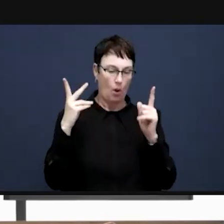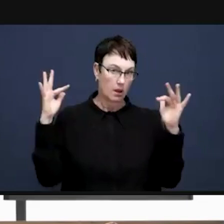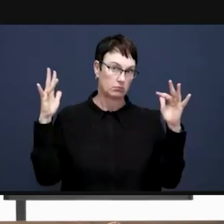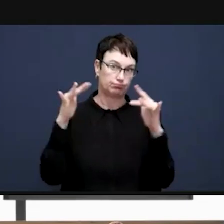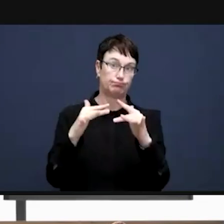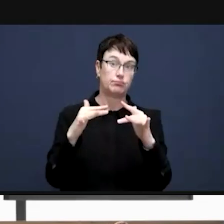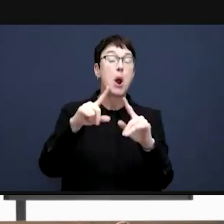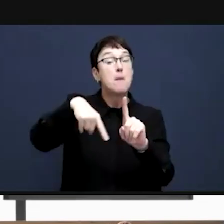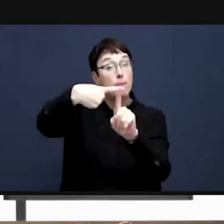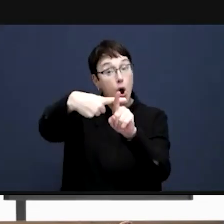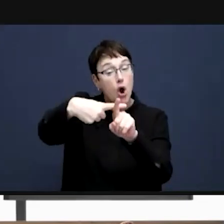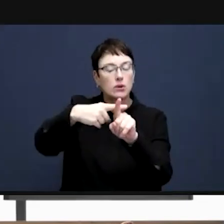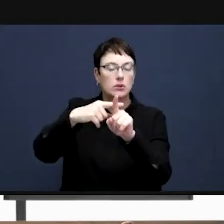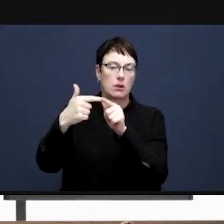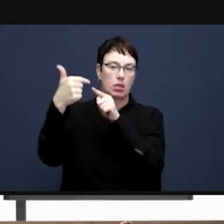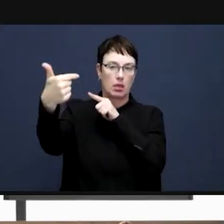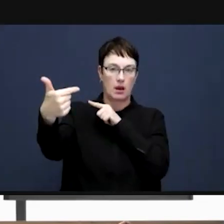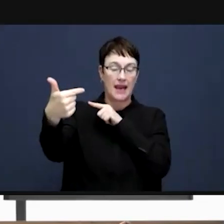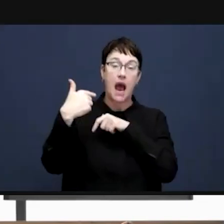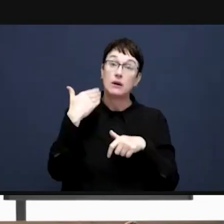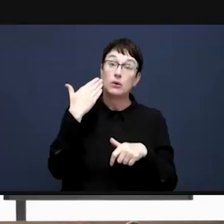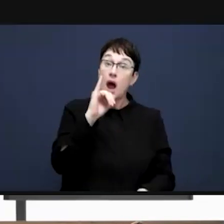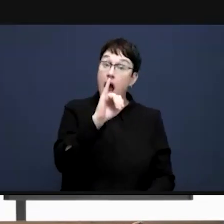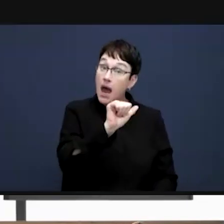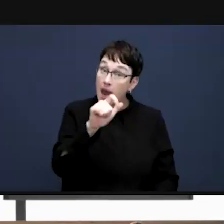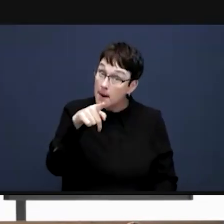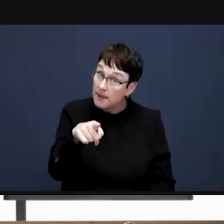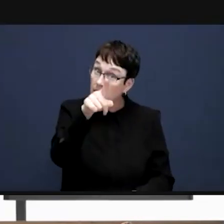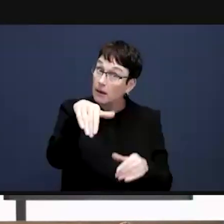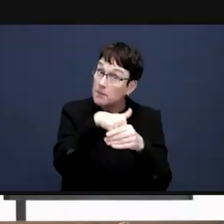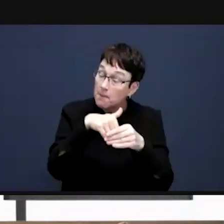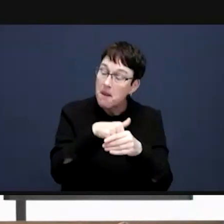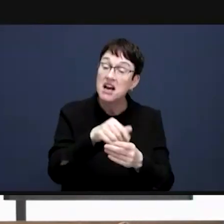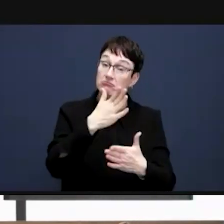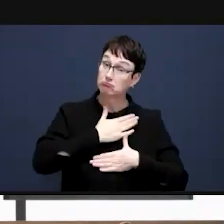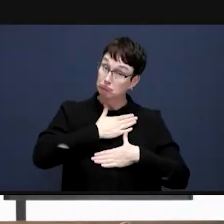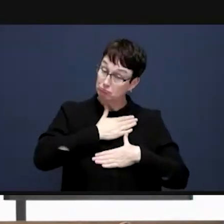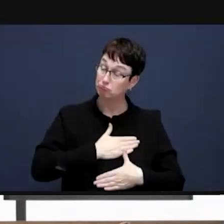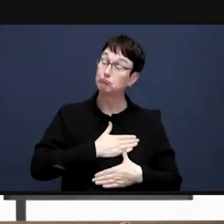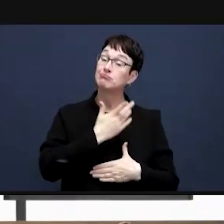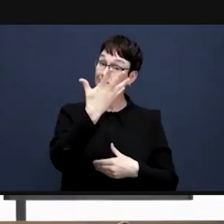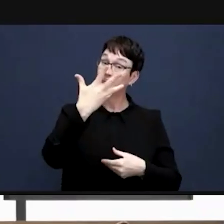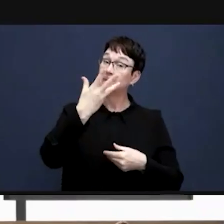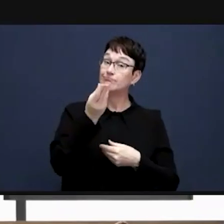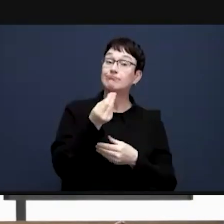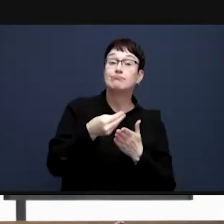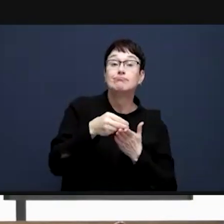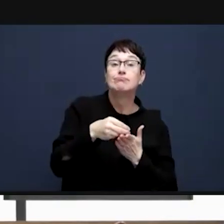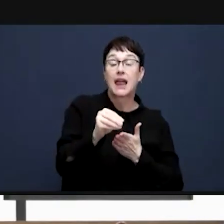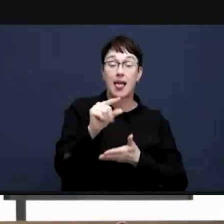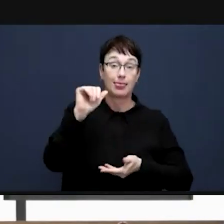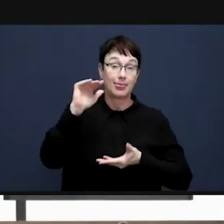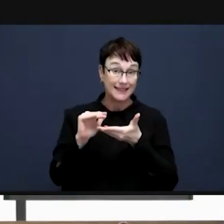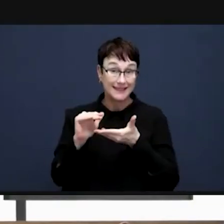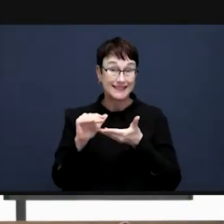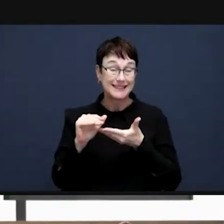course a discount for IAAP members. If you would like to go to the US, you're more than welcome. I believe you can still register. But if you are